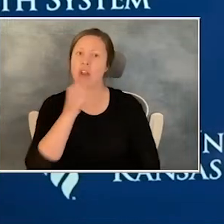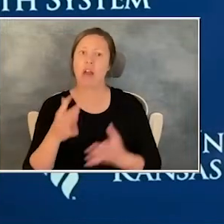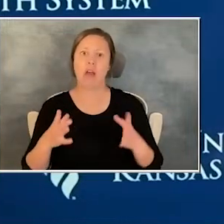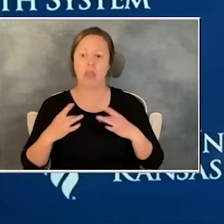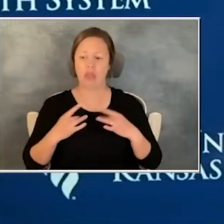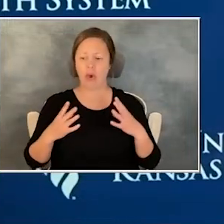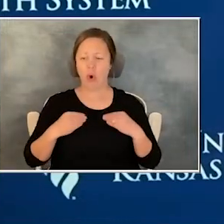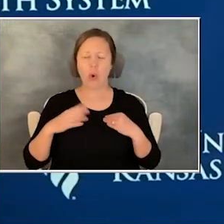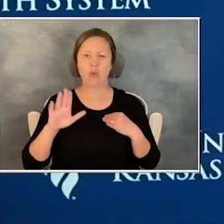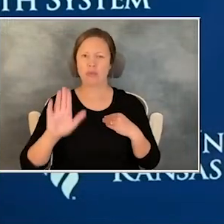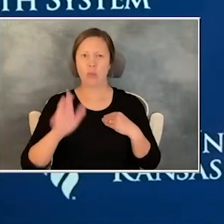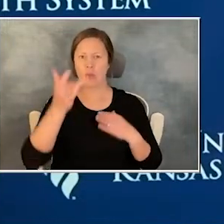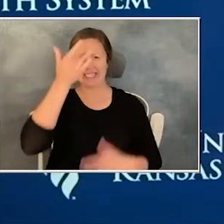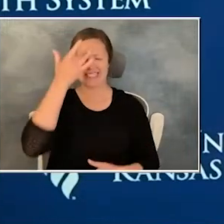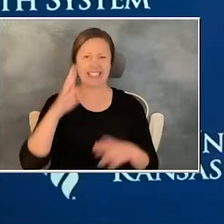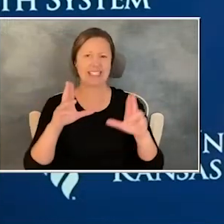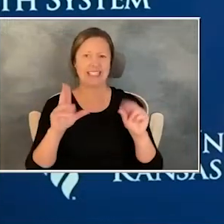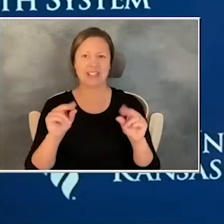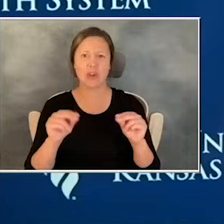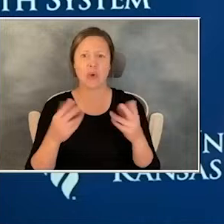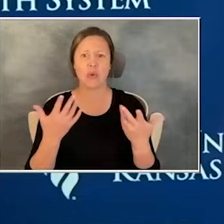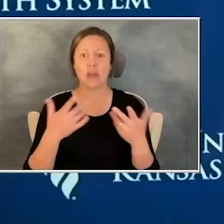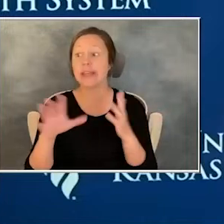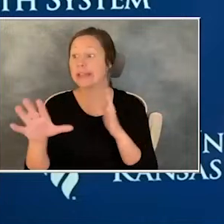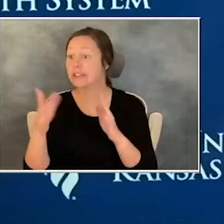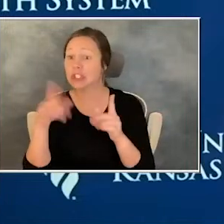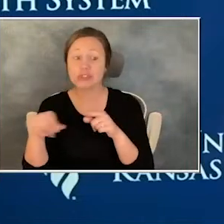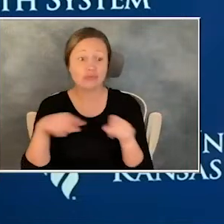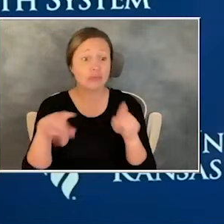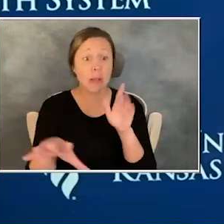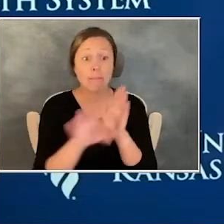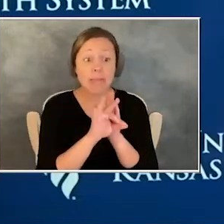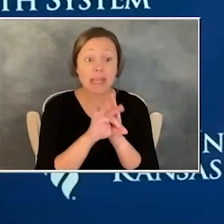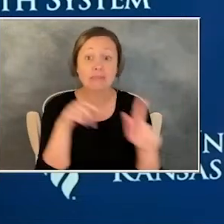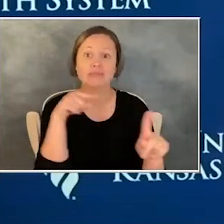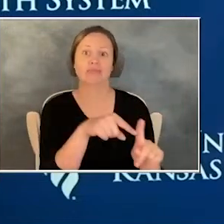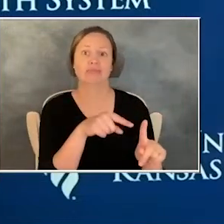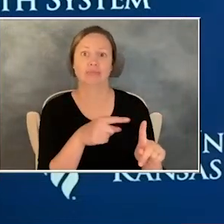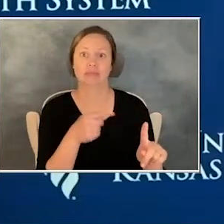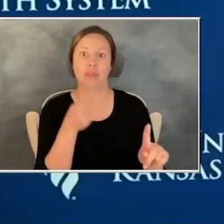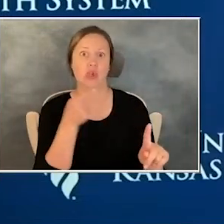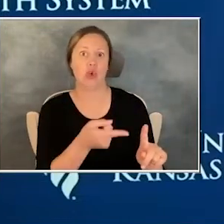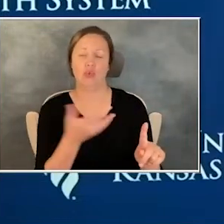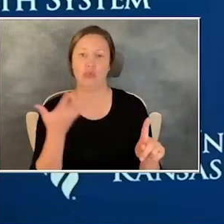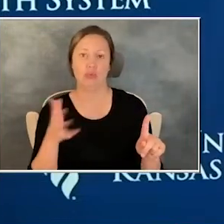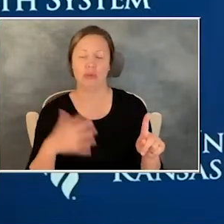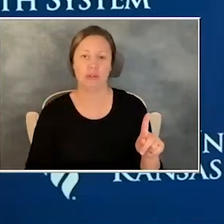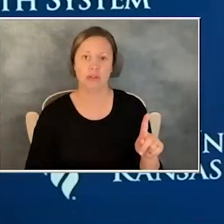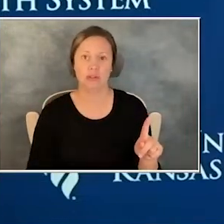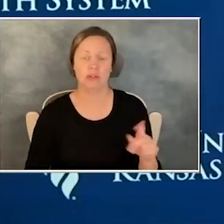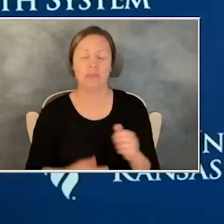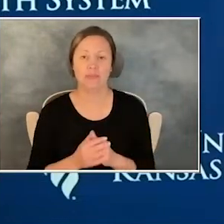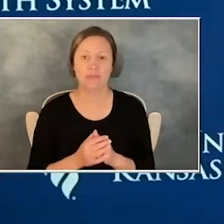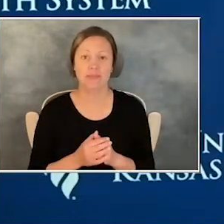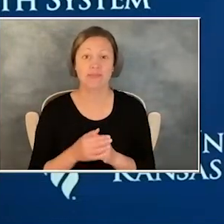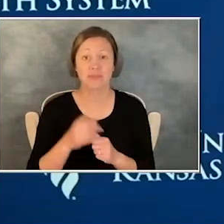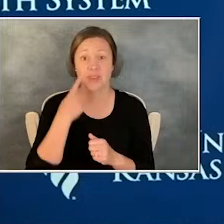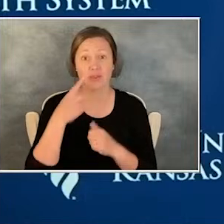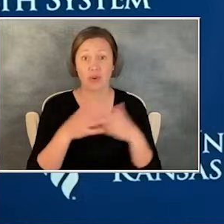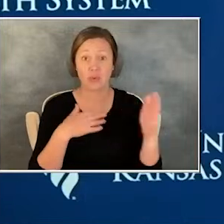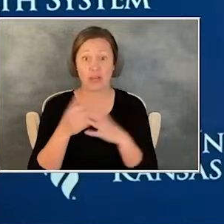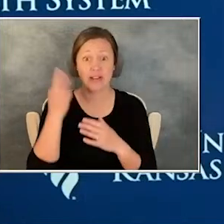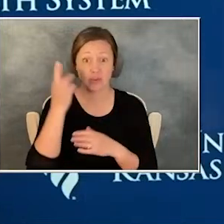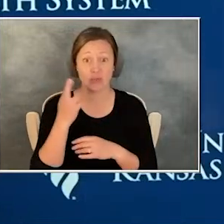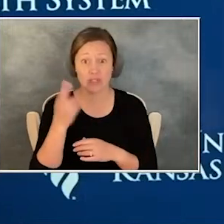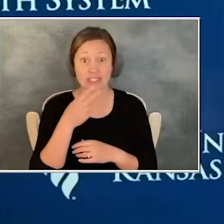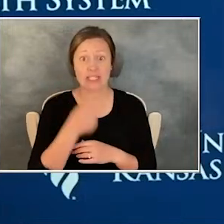own. It just picked a vehicle and it picked you. And for whatever reason, you're the vehicle in our family carrying the